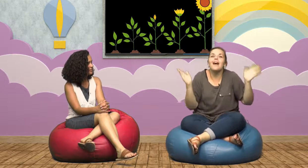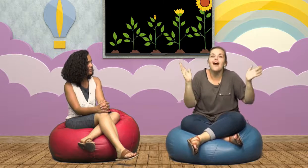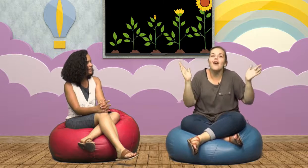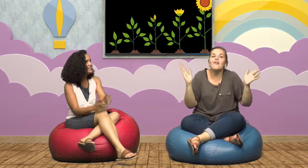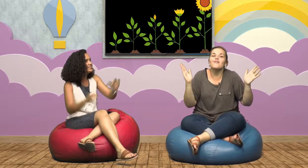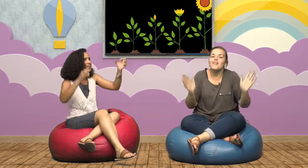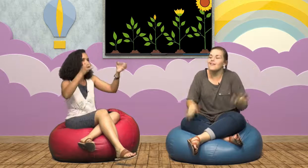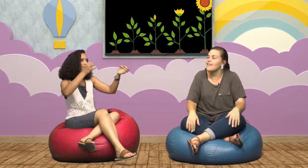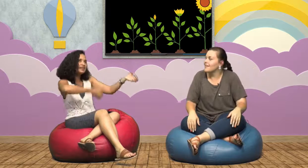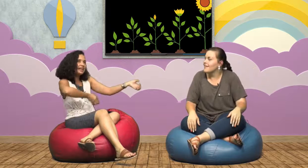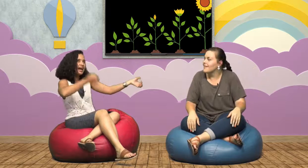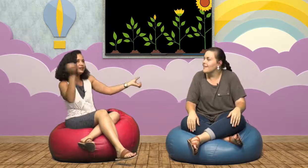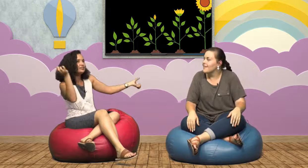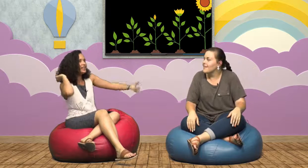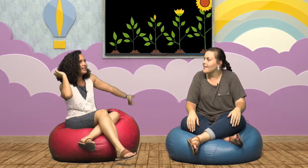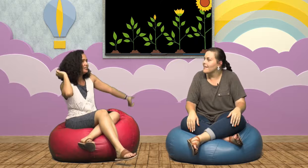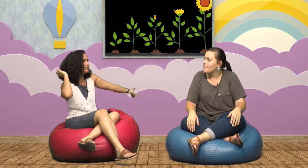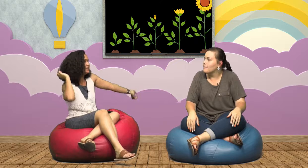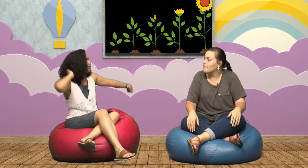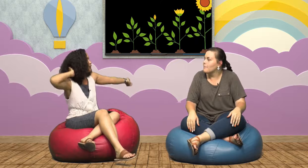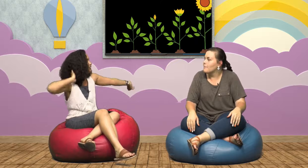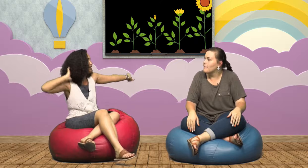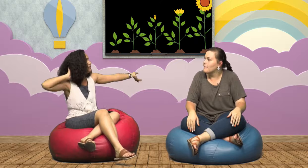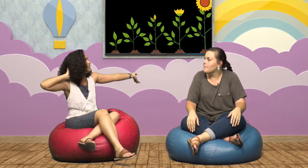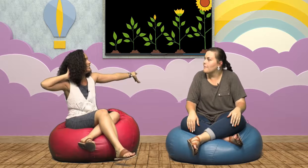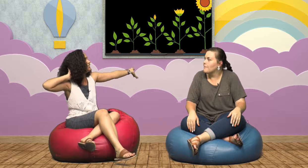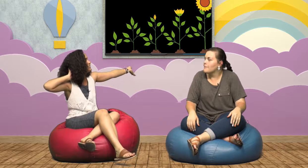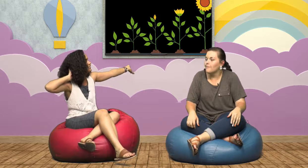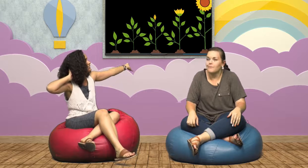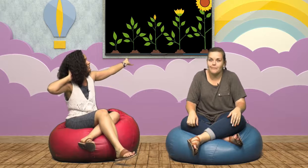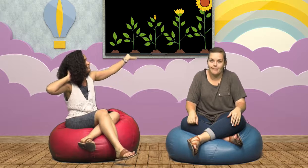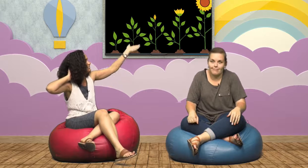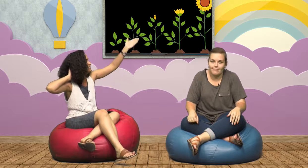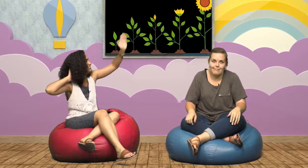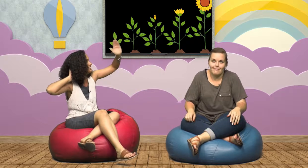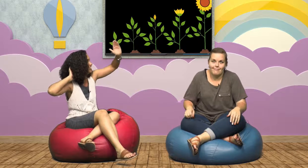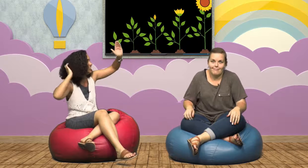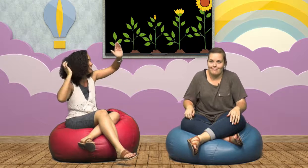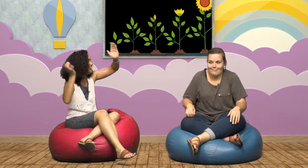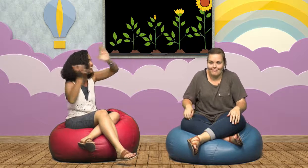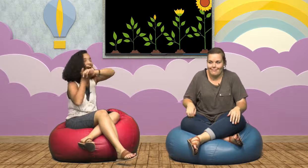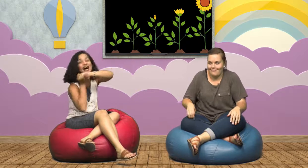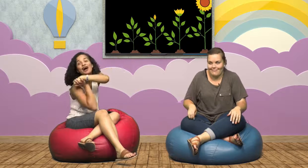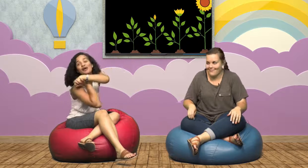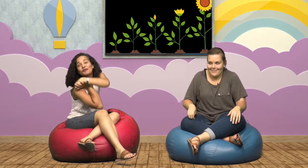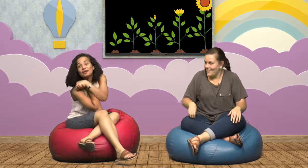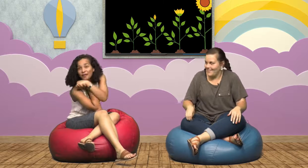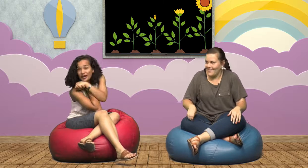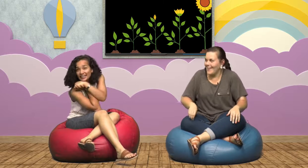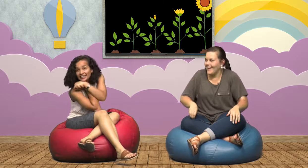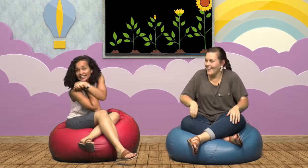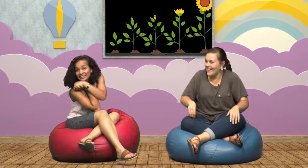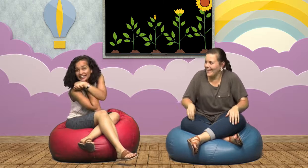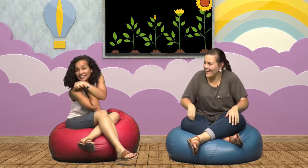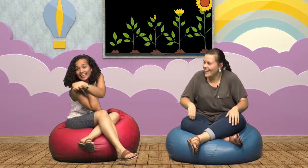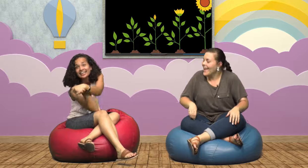me around. Take me out and make someone else happy. No? Okay. We don't